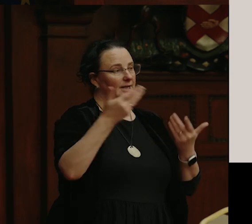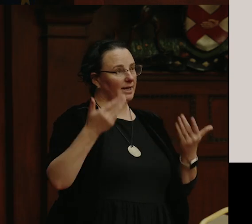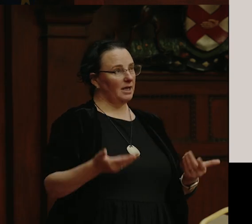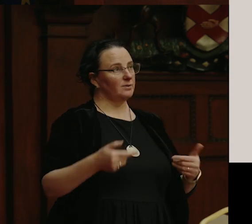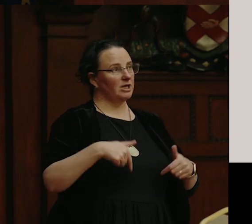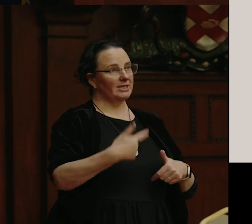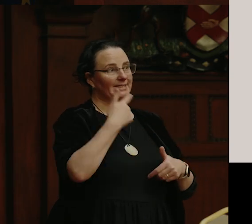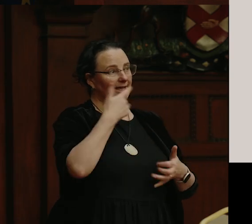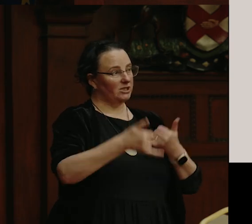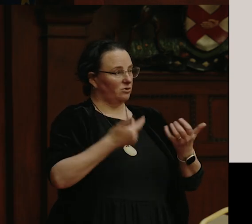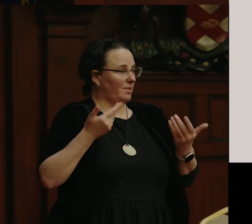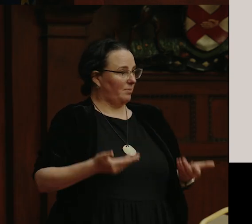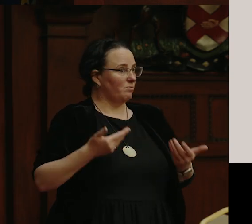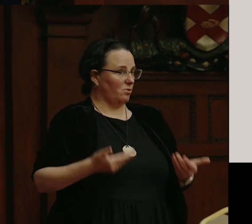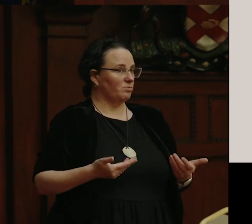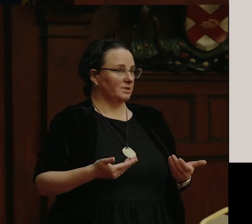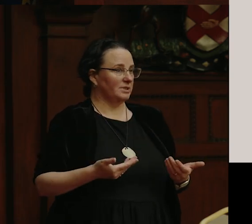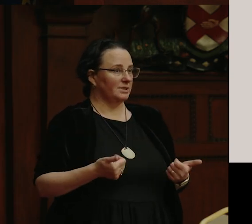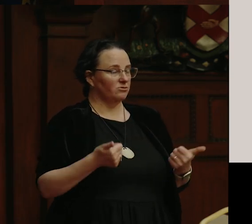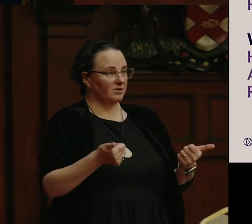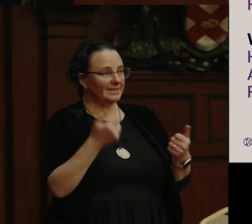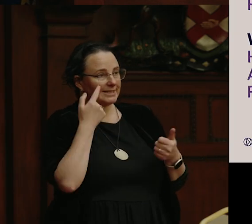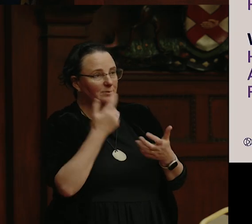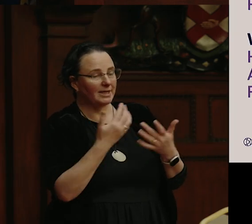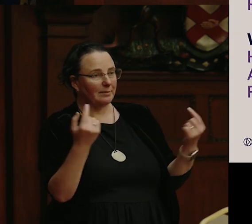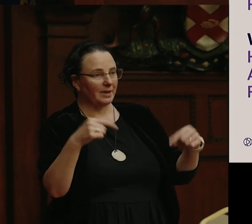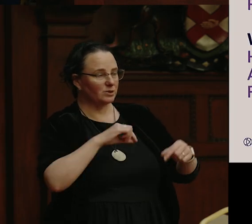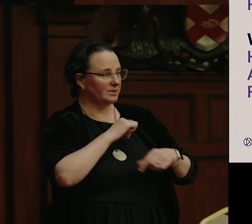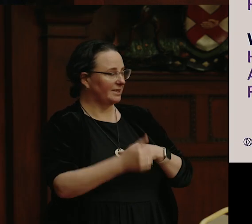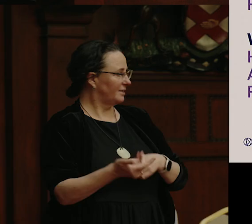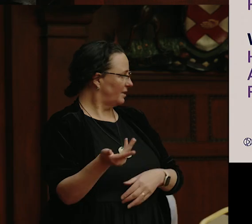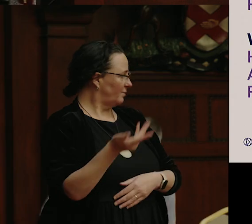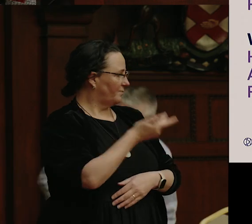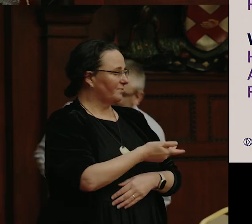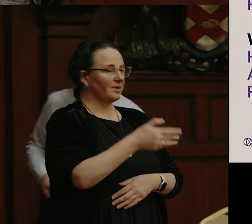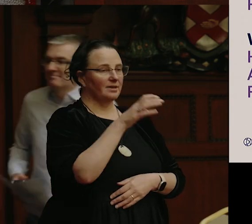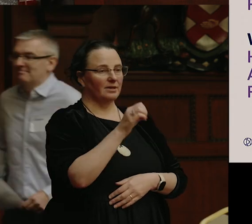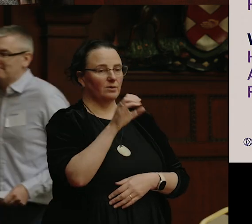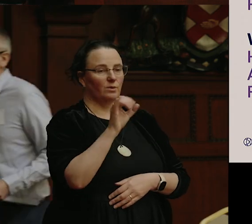we're really excited to see, as Owen said, so many of you back today. So I'll hand back to Owen now. Thank you.